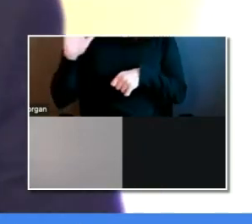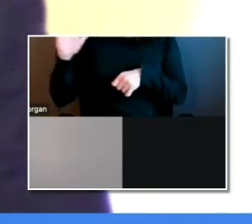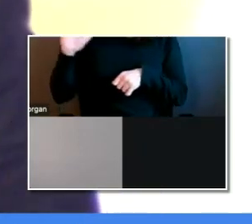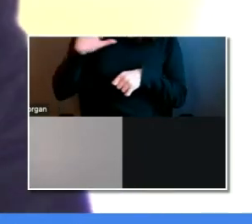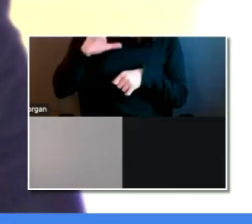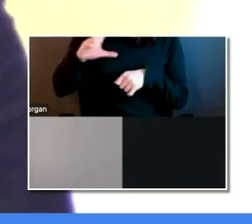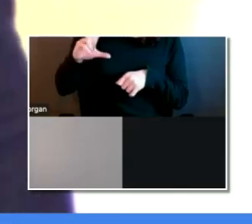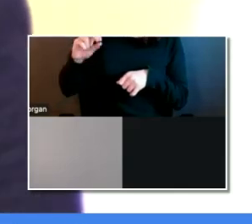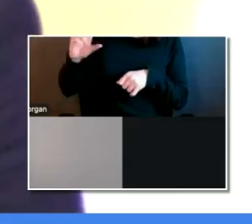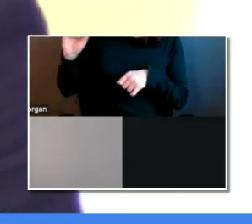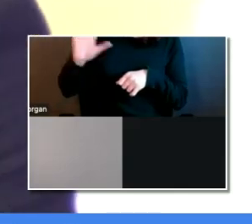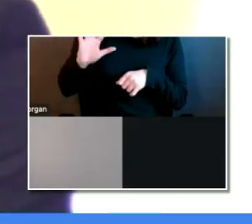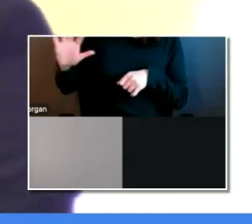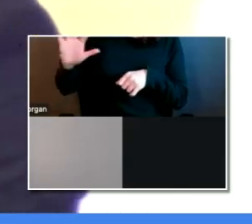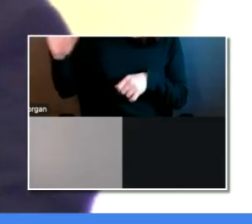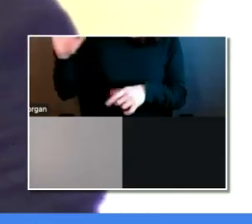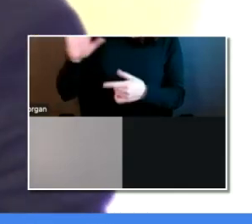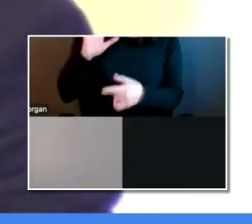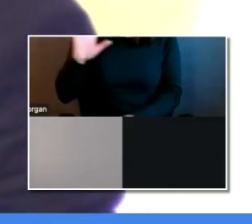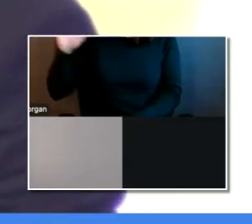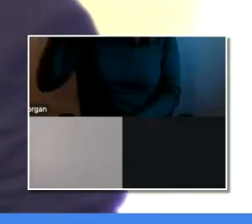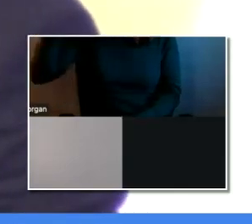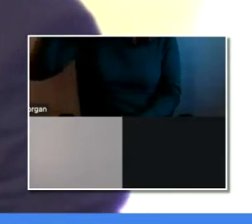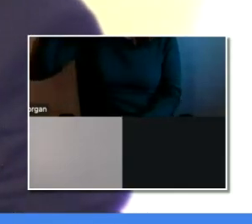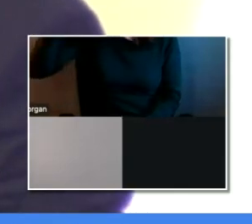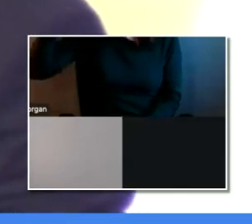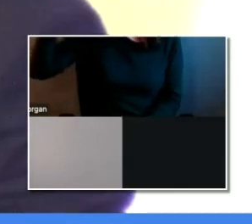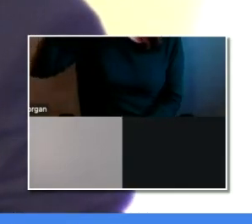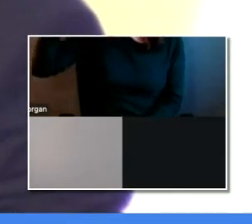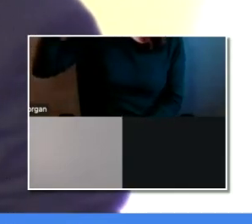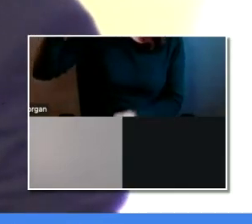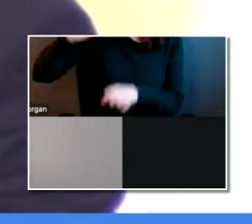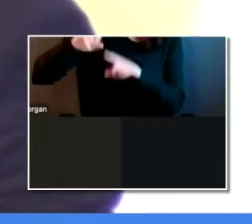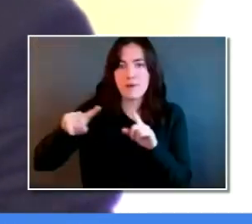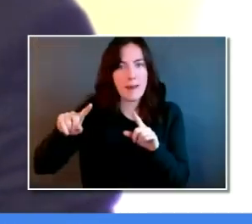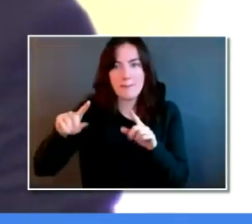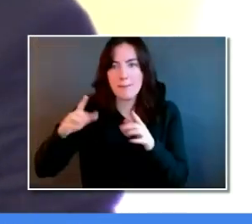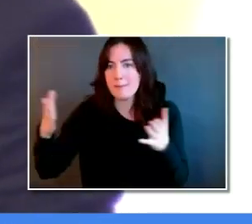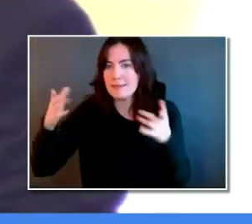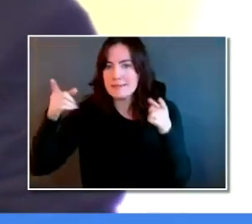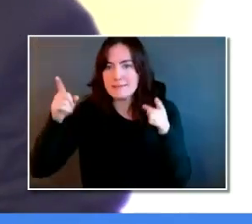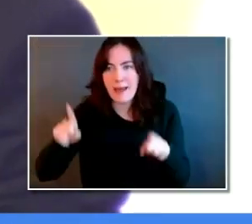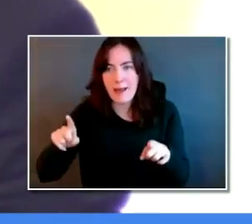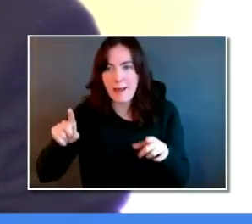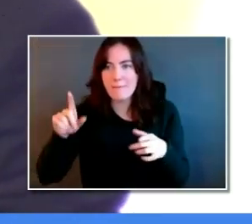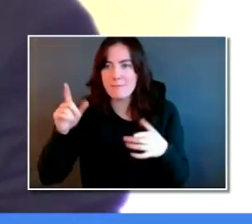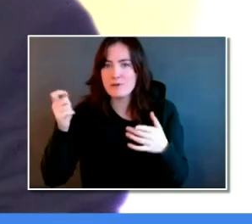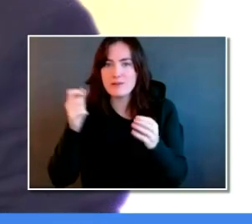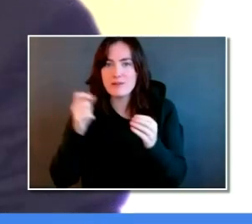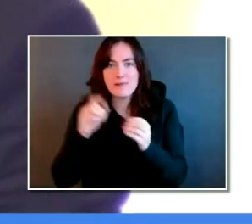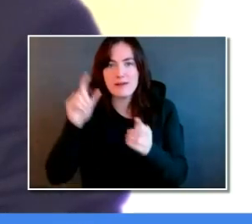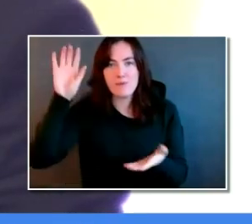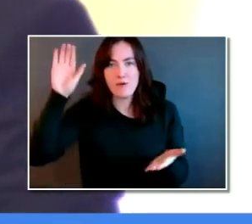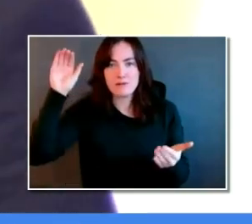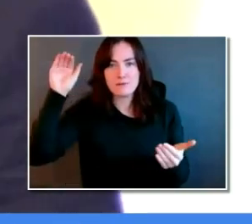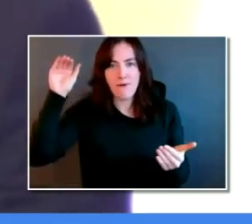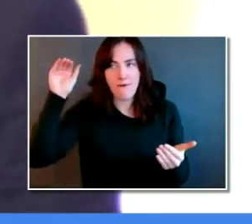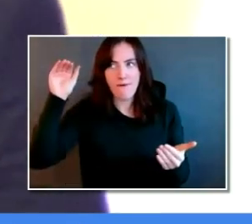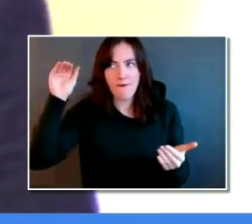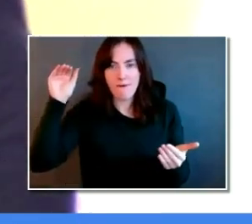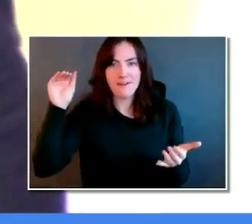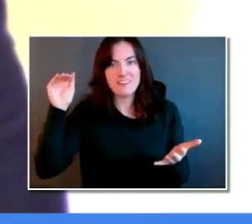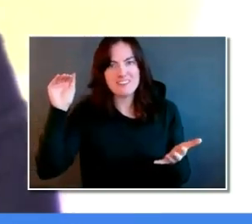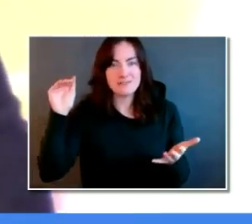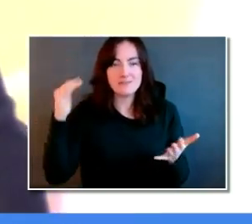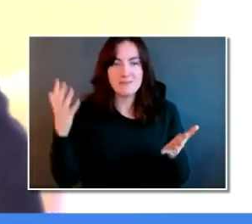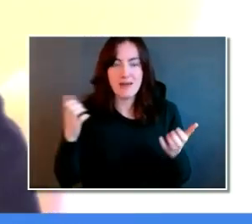30s, but you know, things happen and you just sort of get a little tinier as the years go on. So I'm gonna use this, I may take